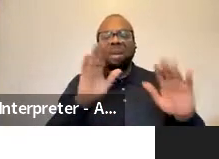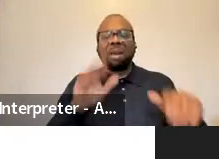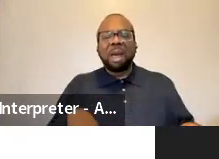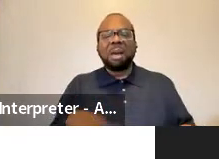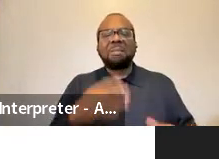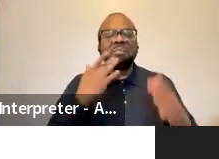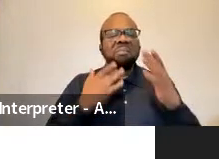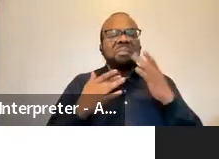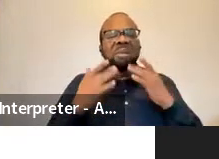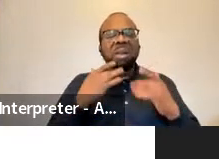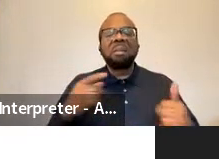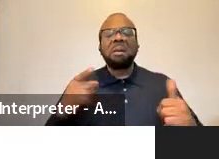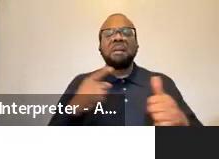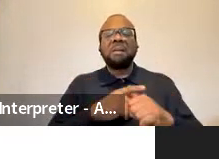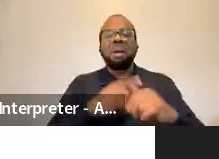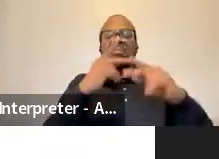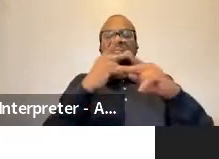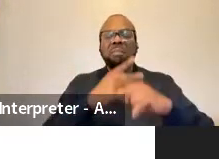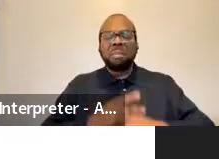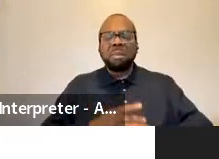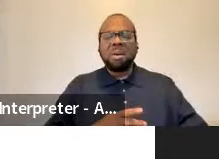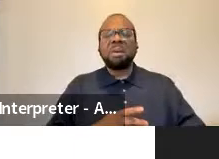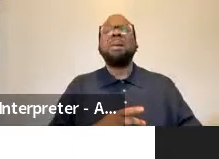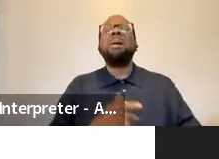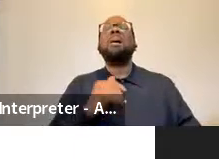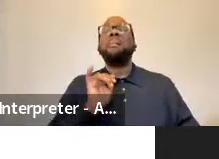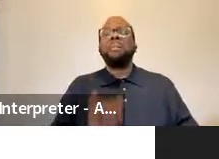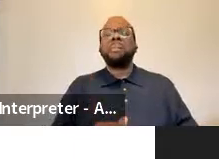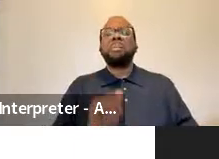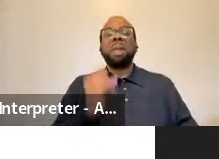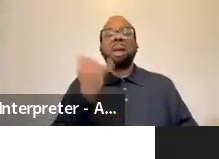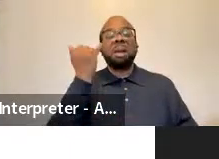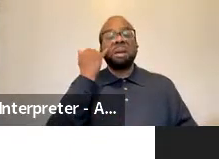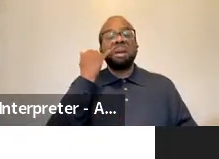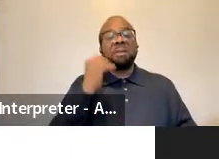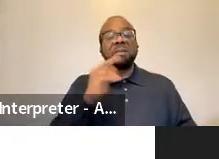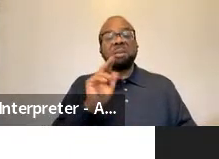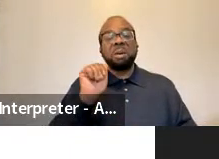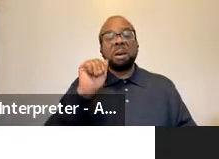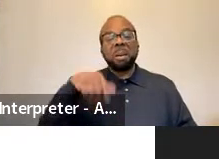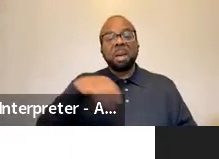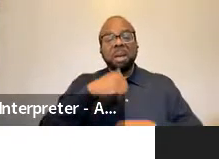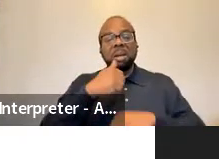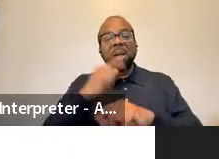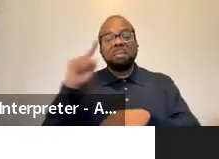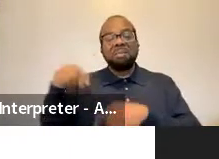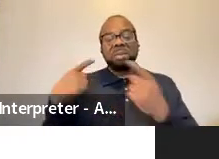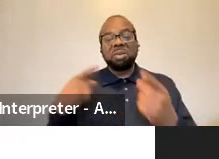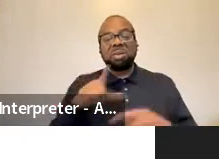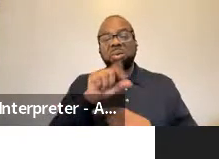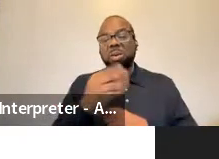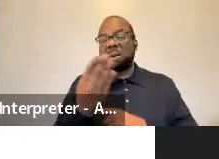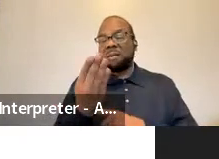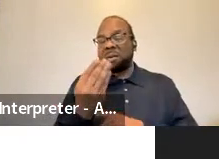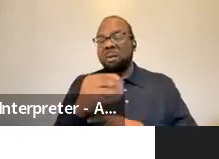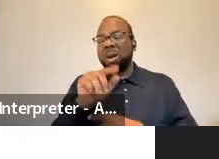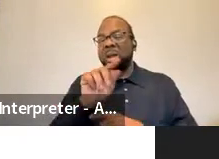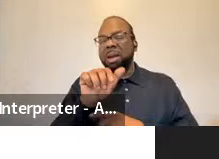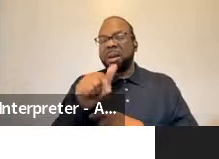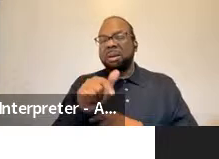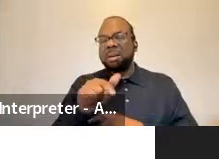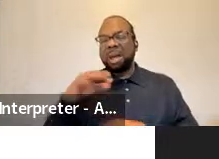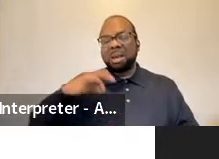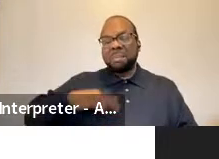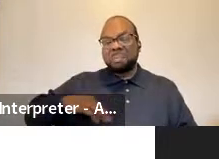In our initial calculations, we found that had UAP been in place since 2014 with tax incentives and public